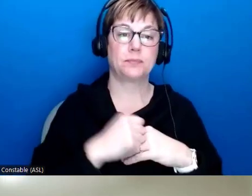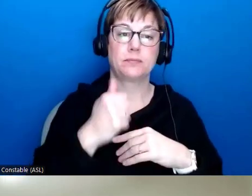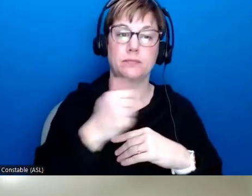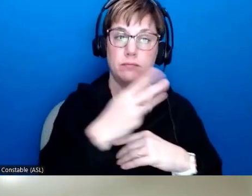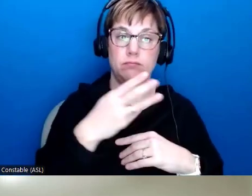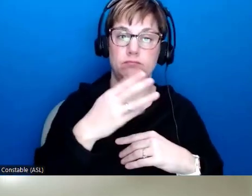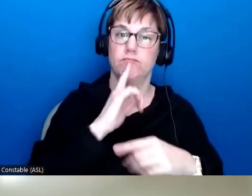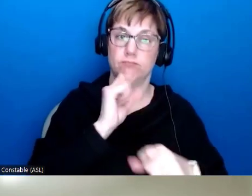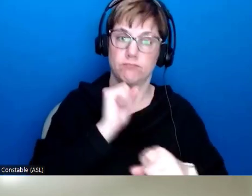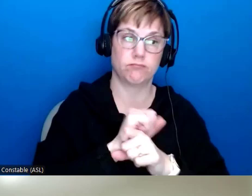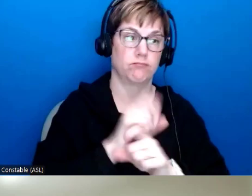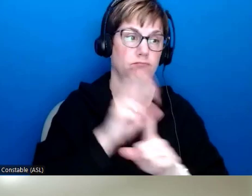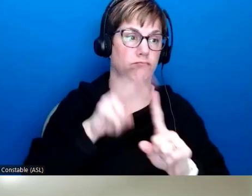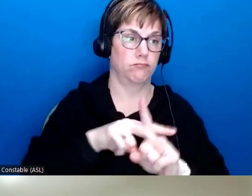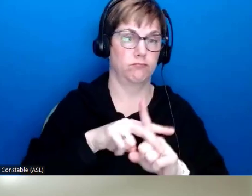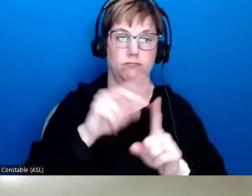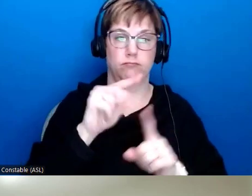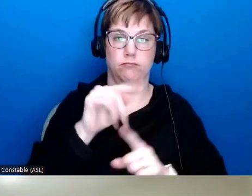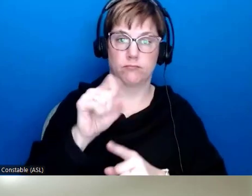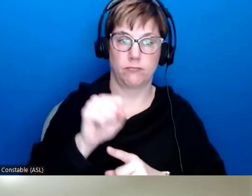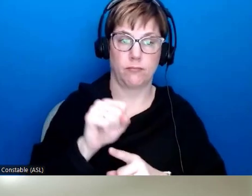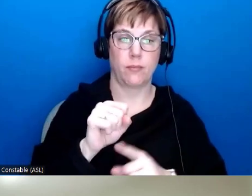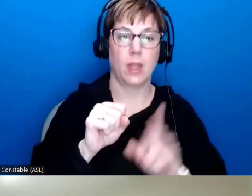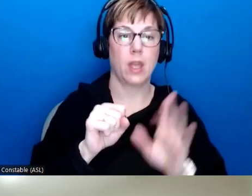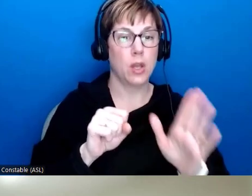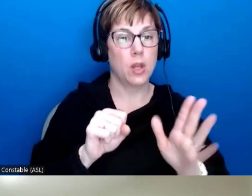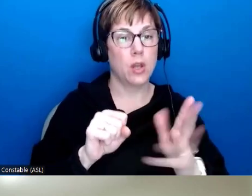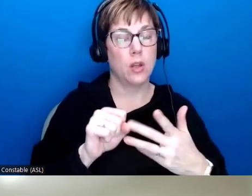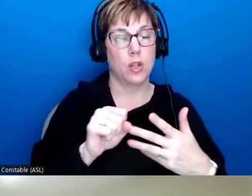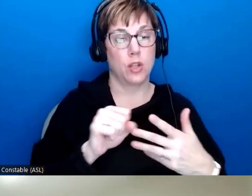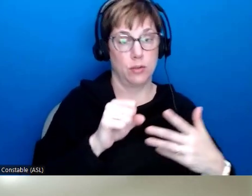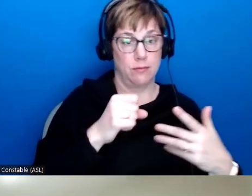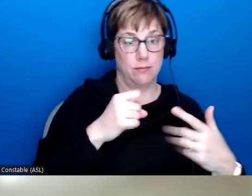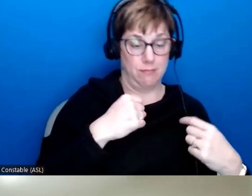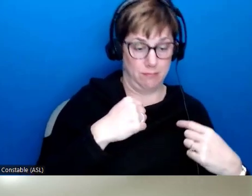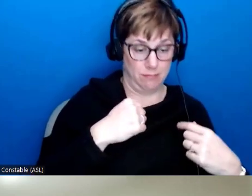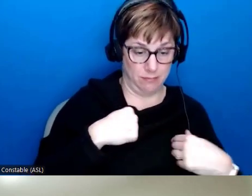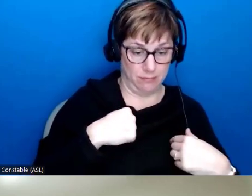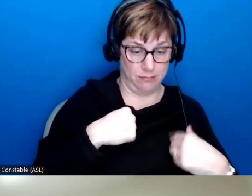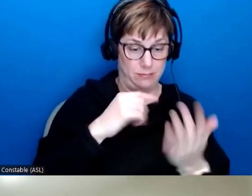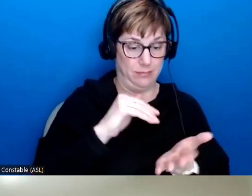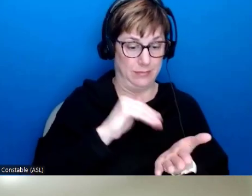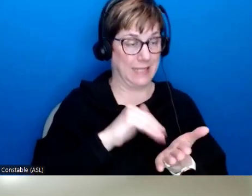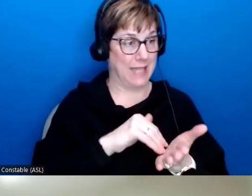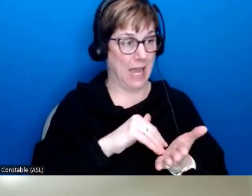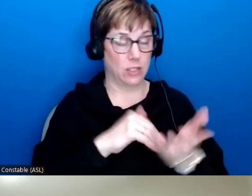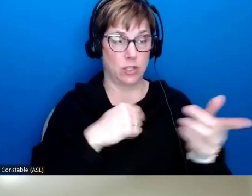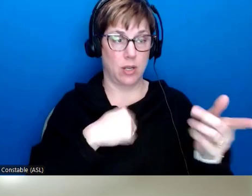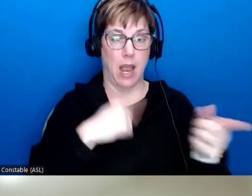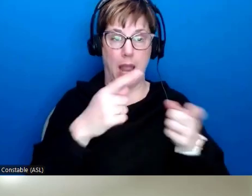tips. Try to be the one to control the flow of information between you and your medical providers. You don't want to just